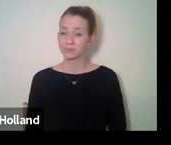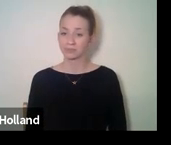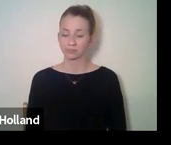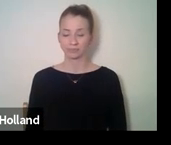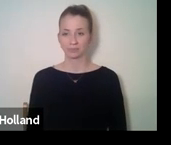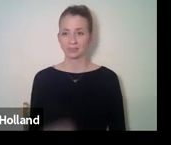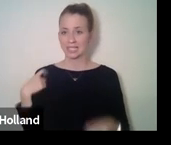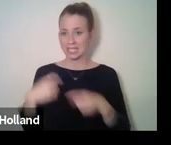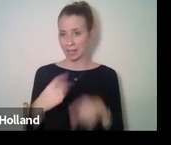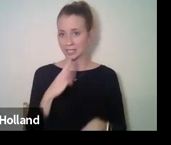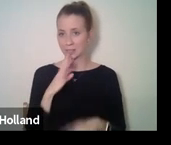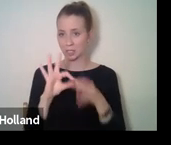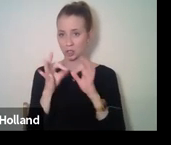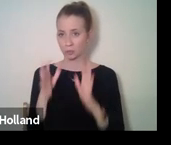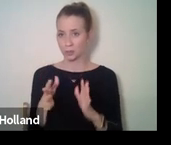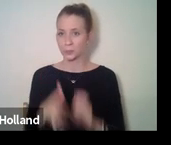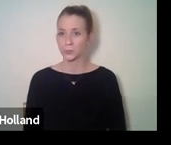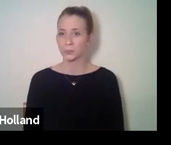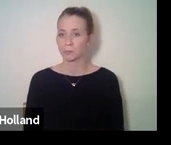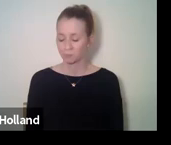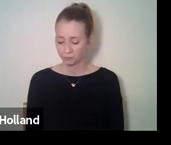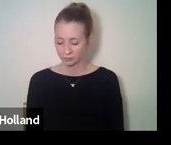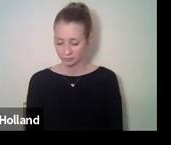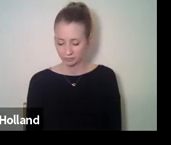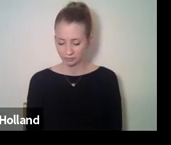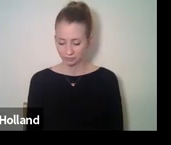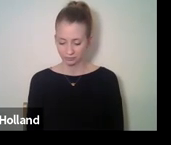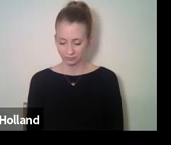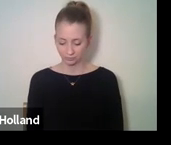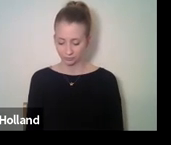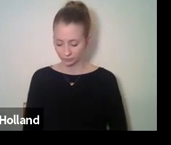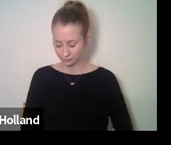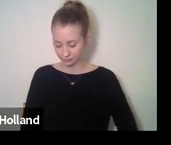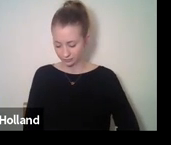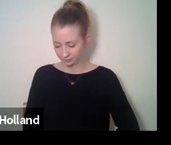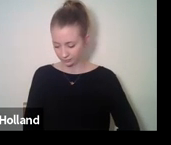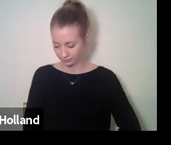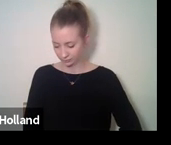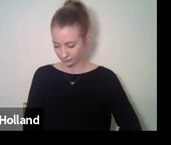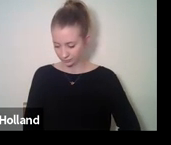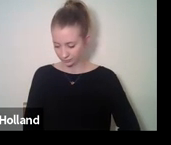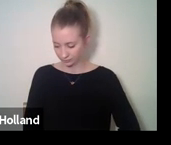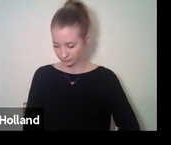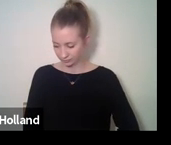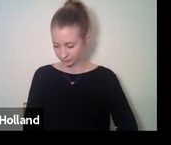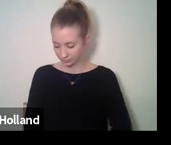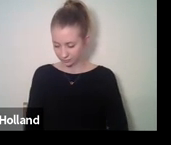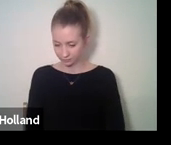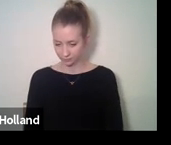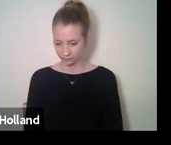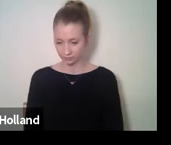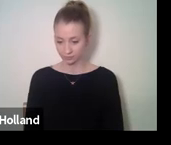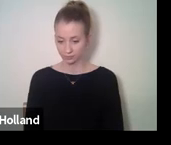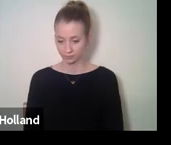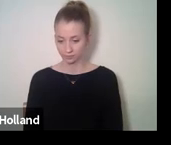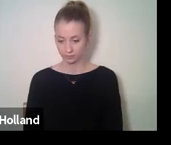En este diagrama que muestra el sistema sin CCA, podemos ver las líneas amarillas que indican cómo se mueven los